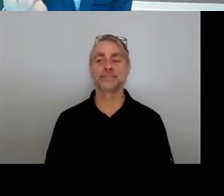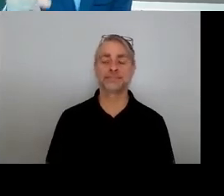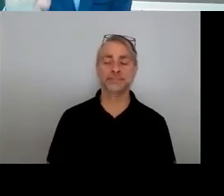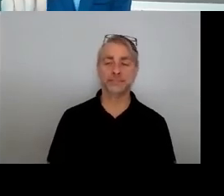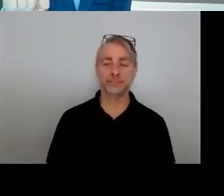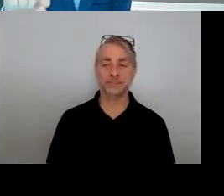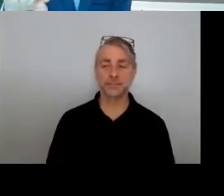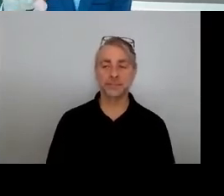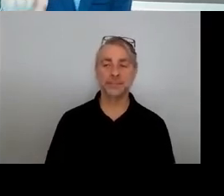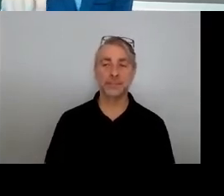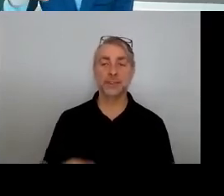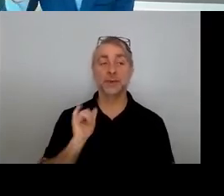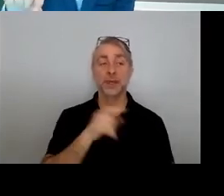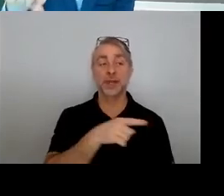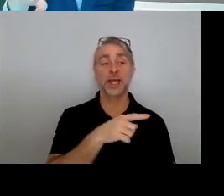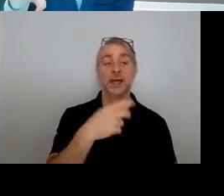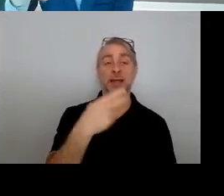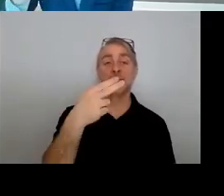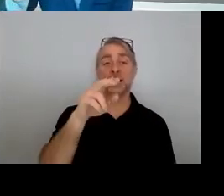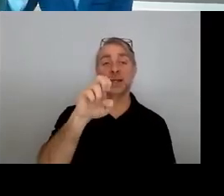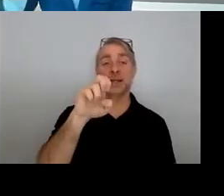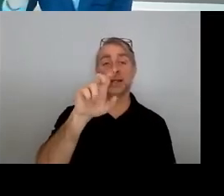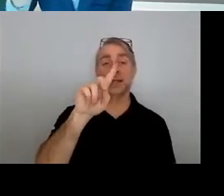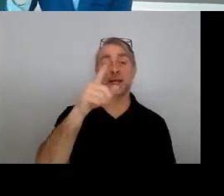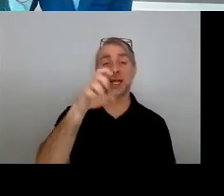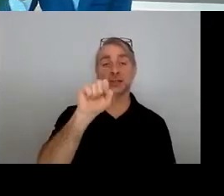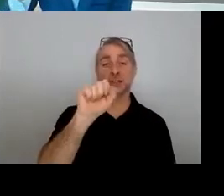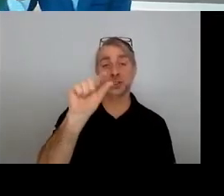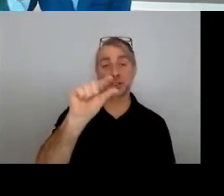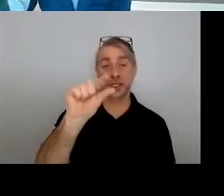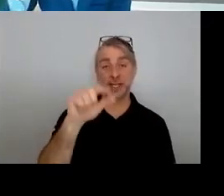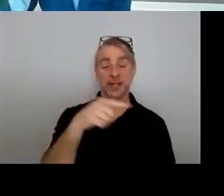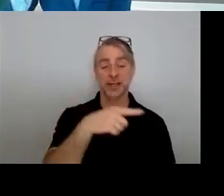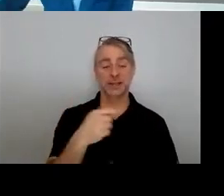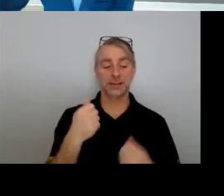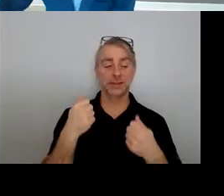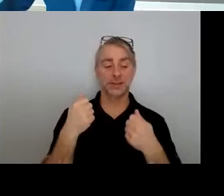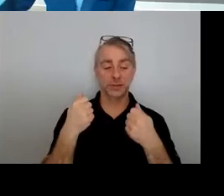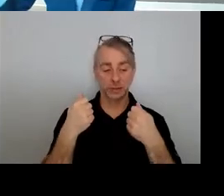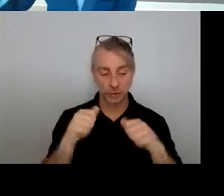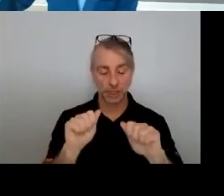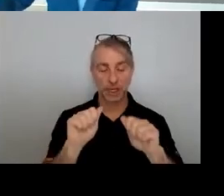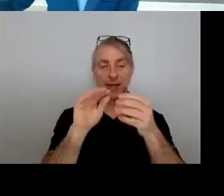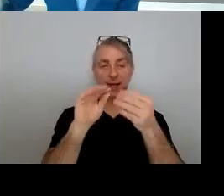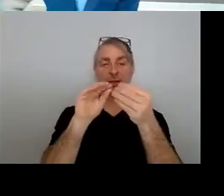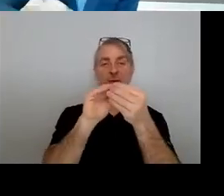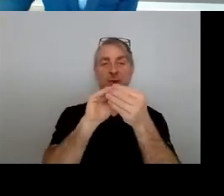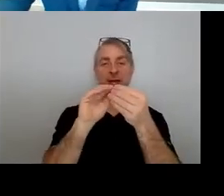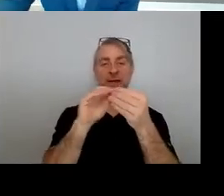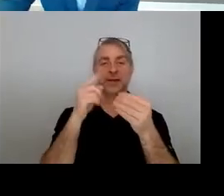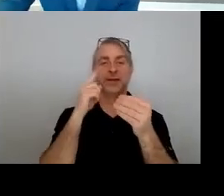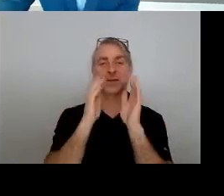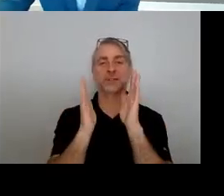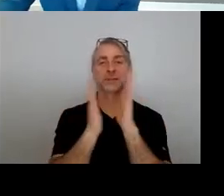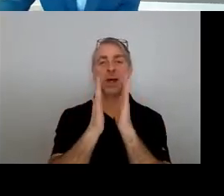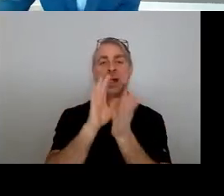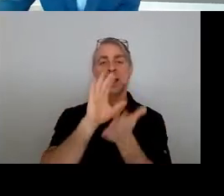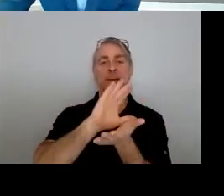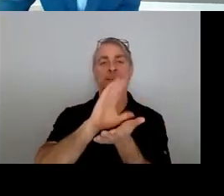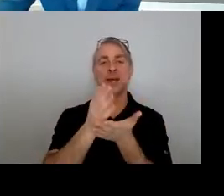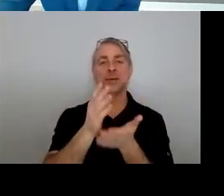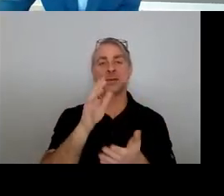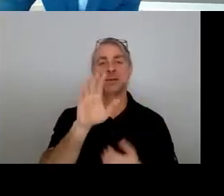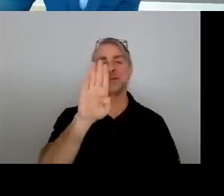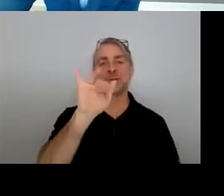the hedges G effect size attempts to do is correct for that small amount of what we refer to as